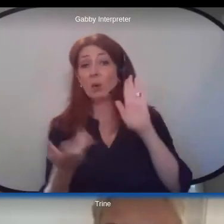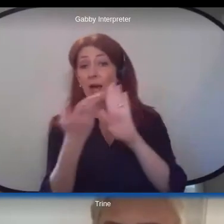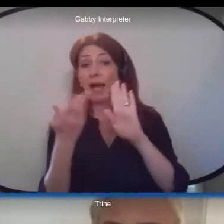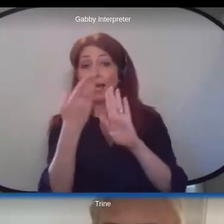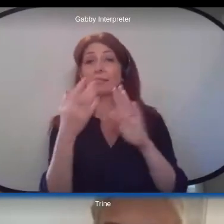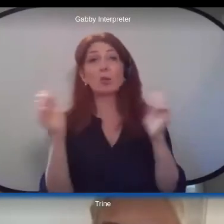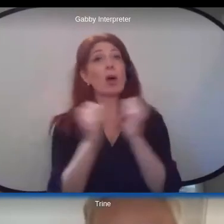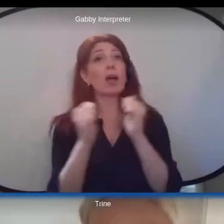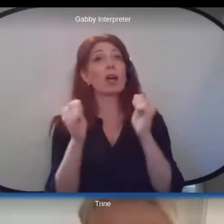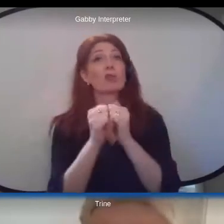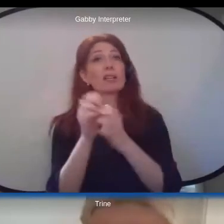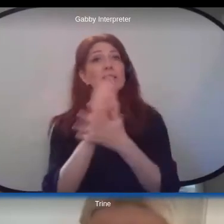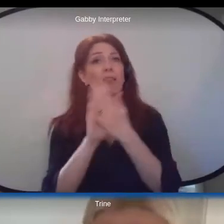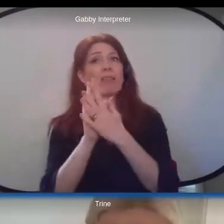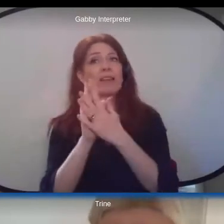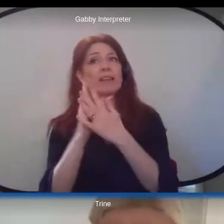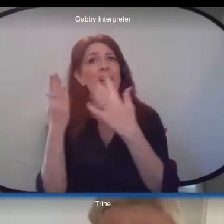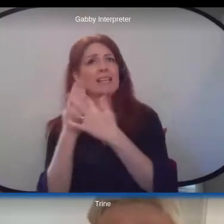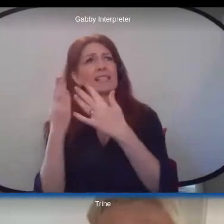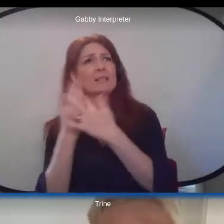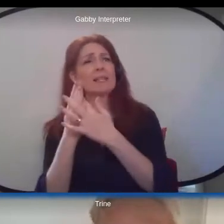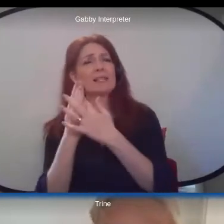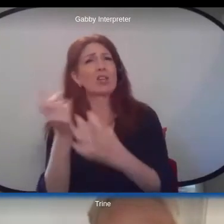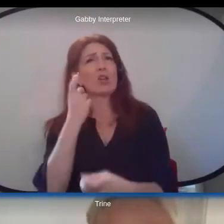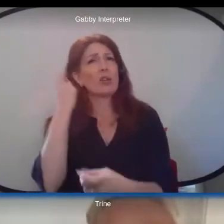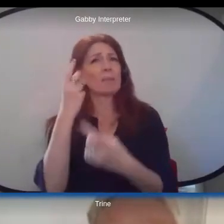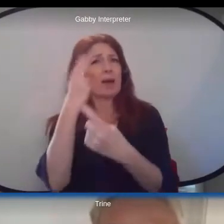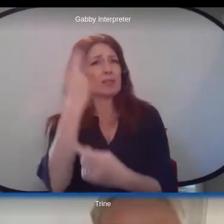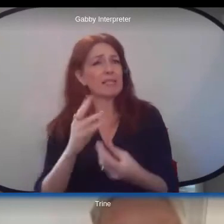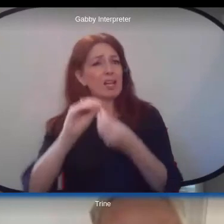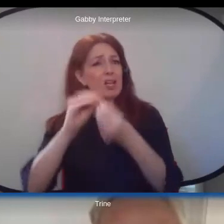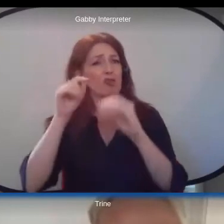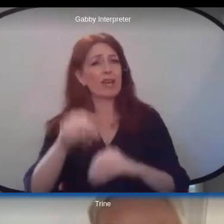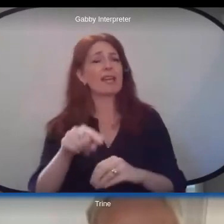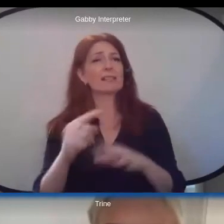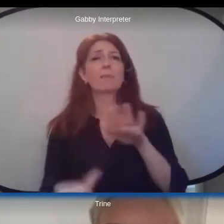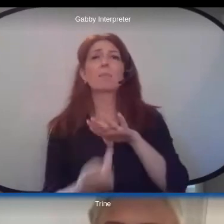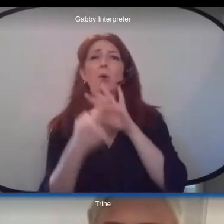accessibility when it comes to design is really important, you know, like making sure that this is something that